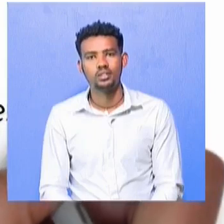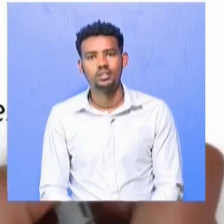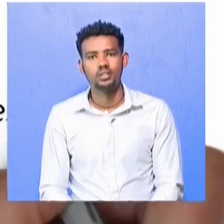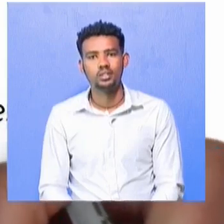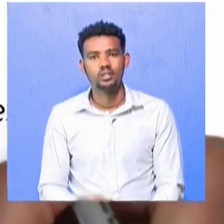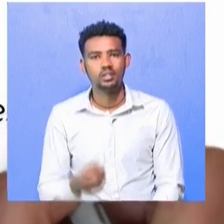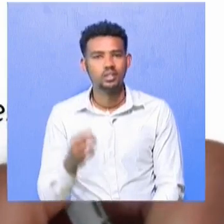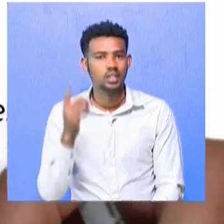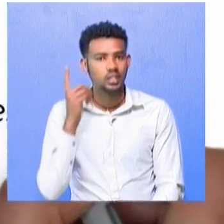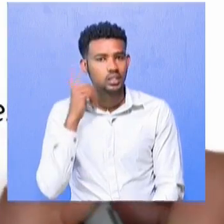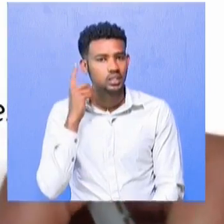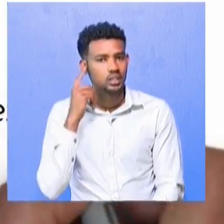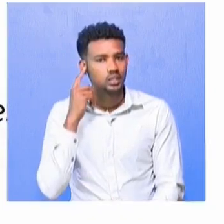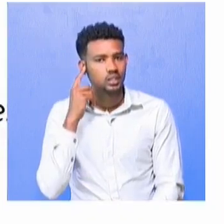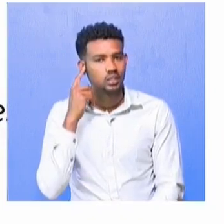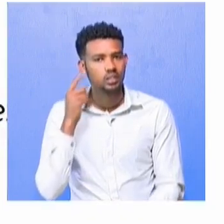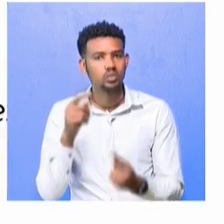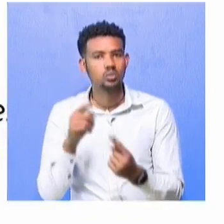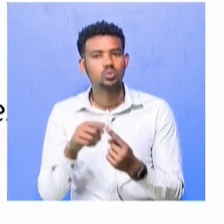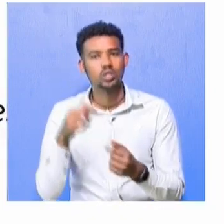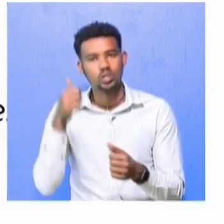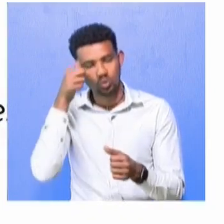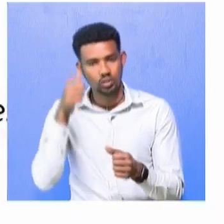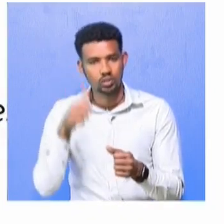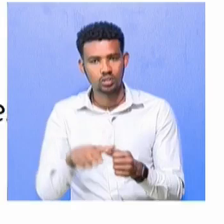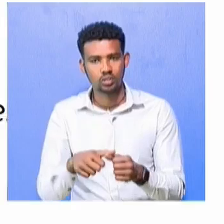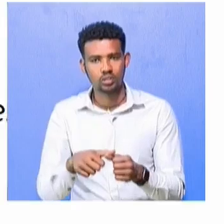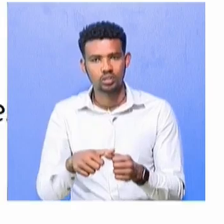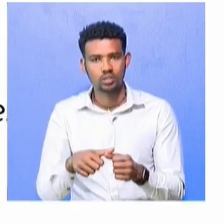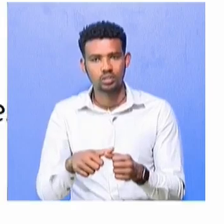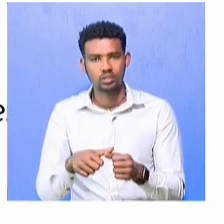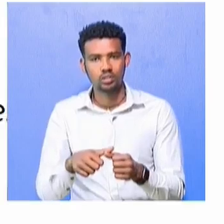to the notice. It's obvious that.